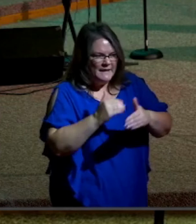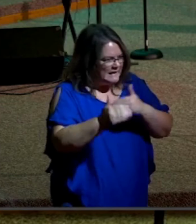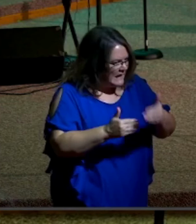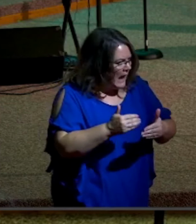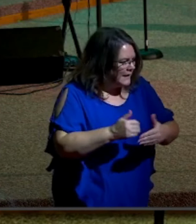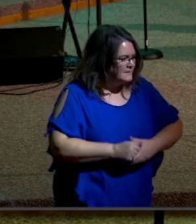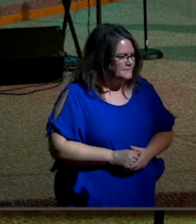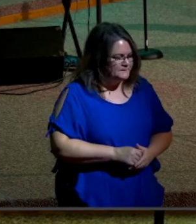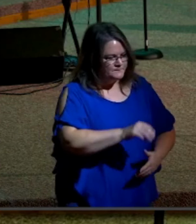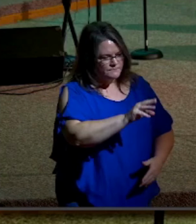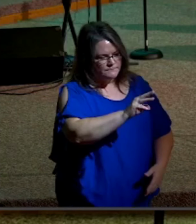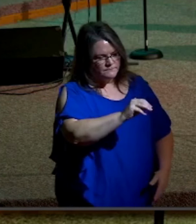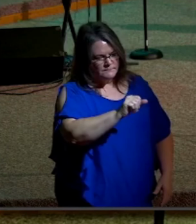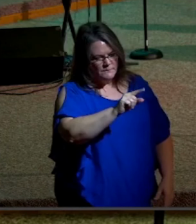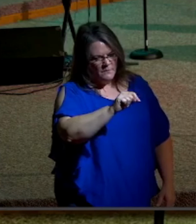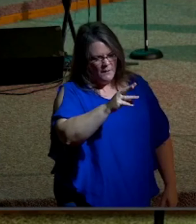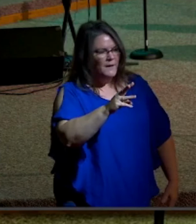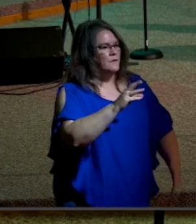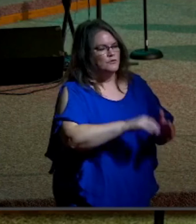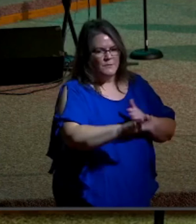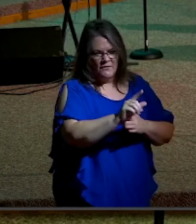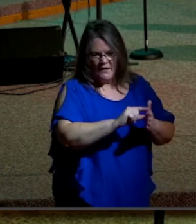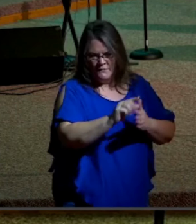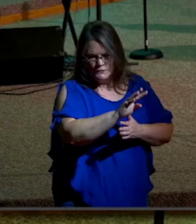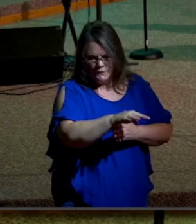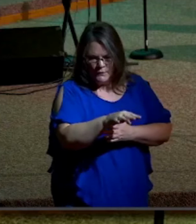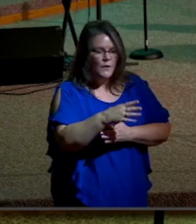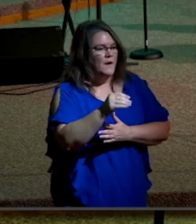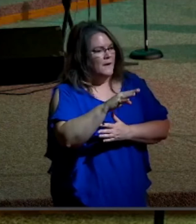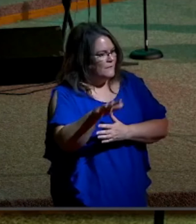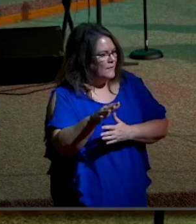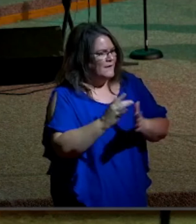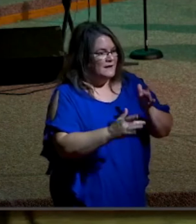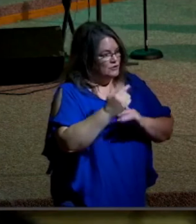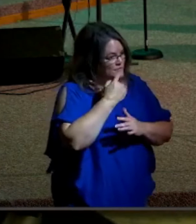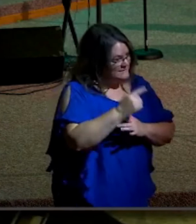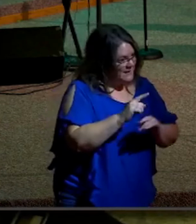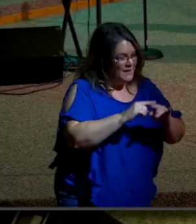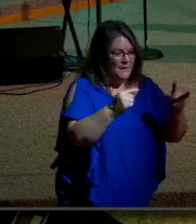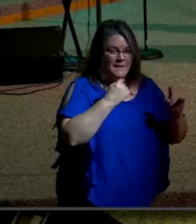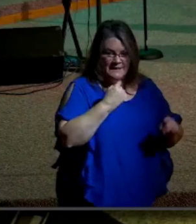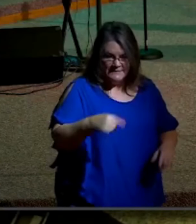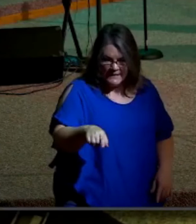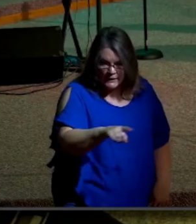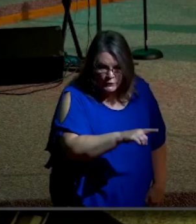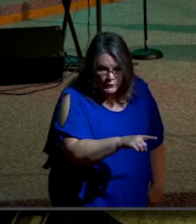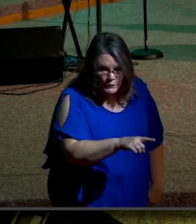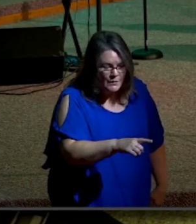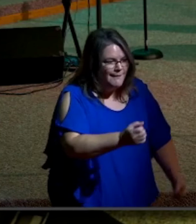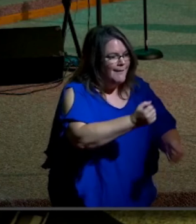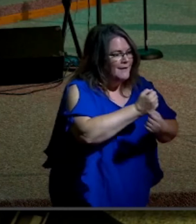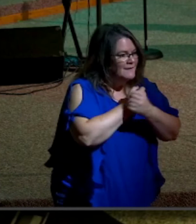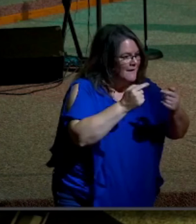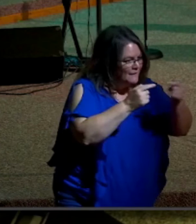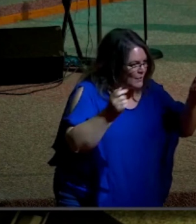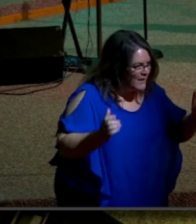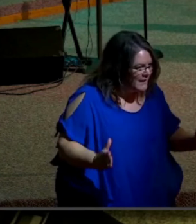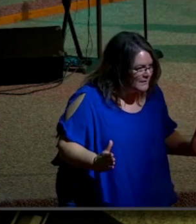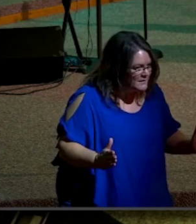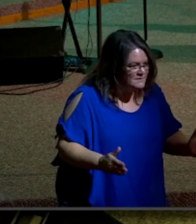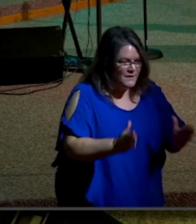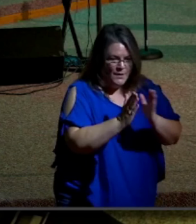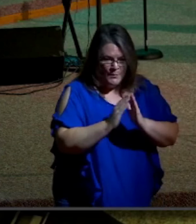5, verse 44 and 45 says, Jesus said, but I say to you, love your enemies and pray for